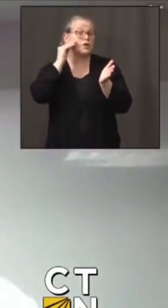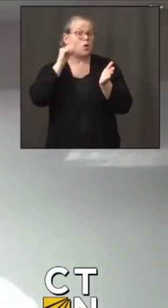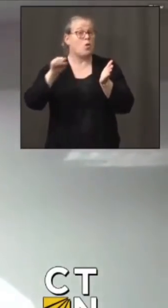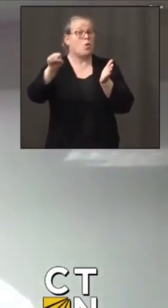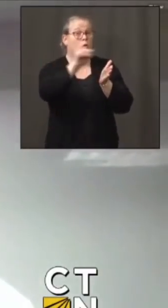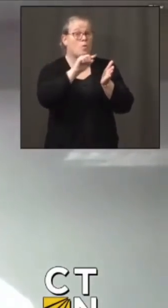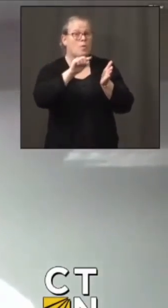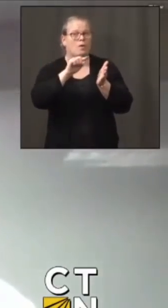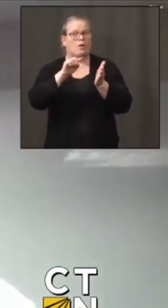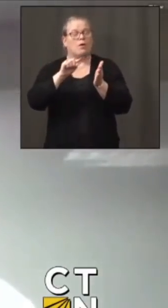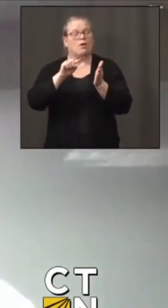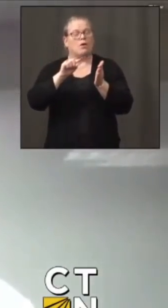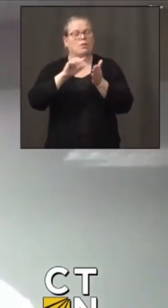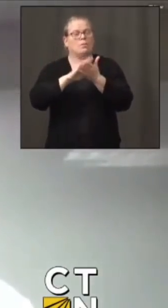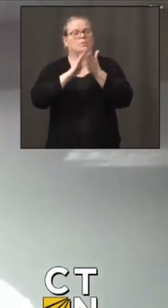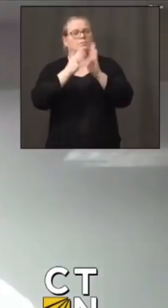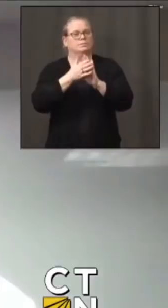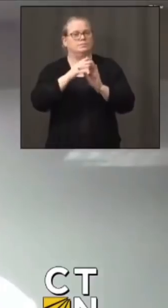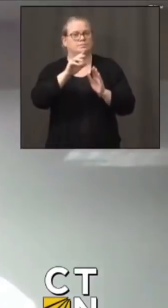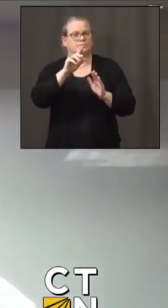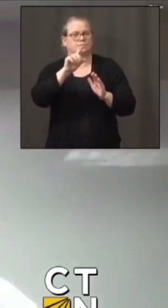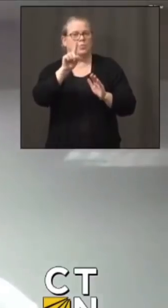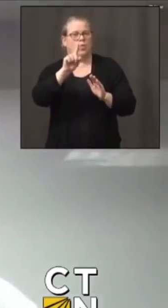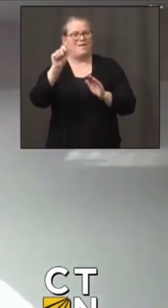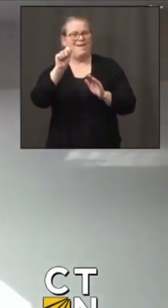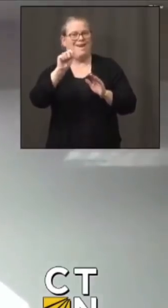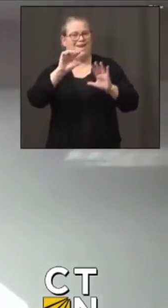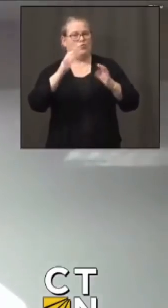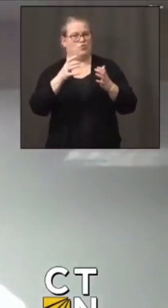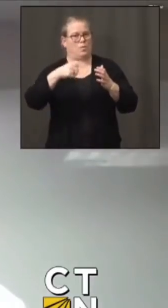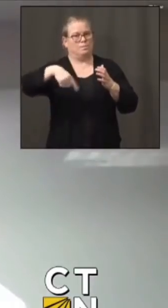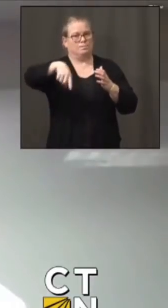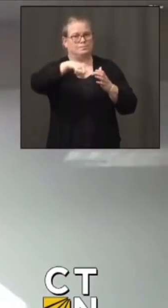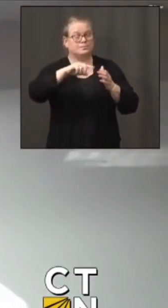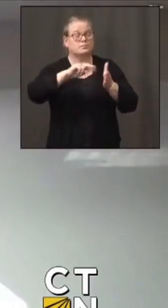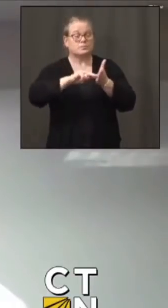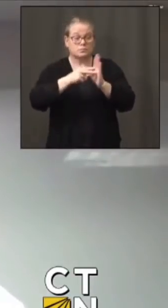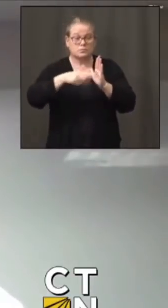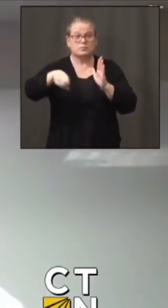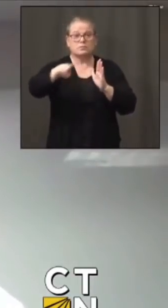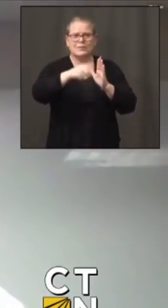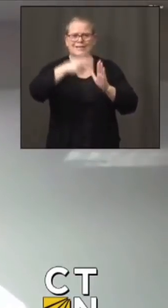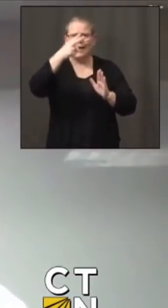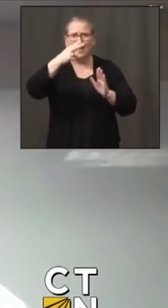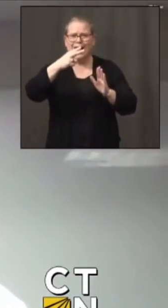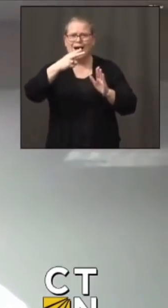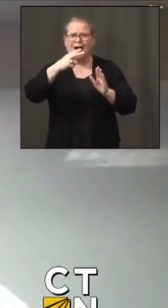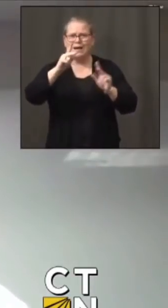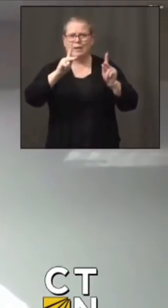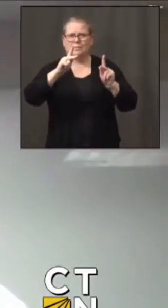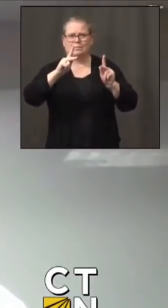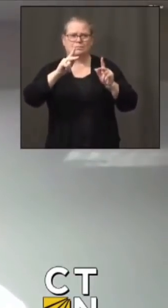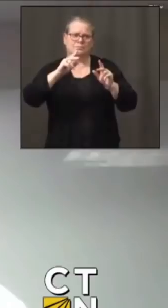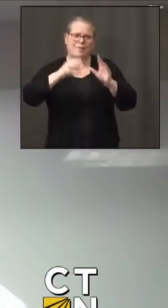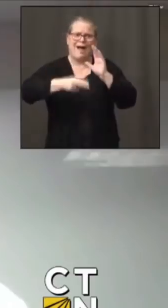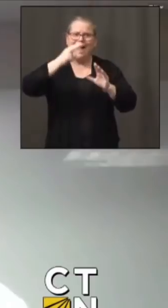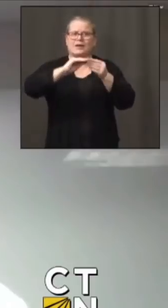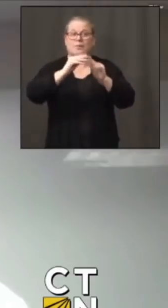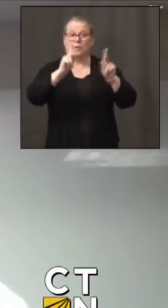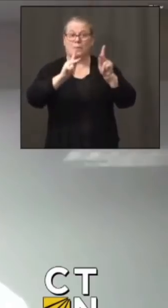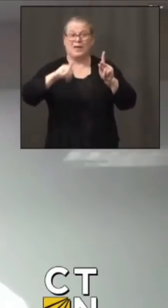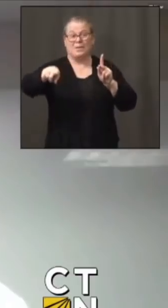that does, it reduces what is a very vulnerable population with a high mortality rate. I think areas like that has a great